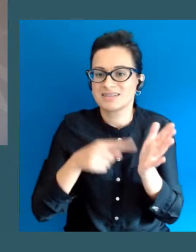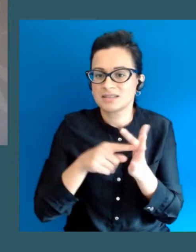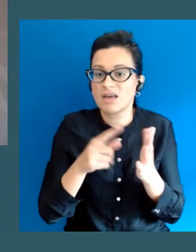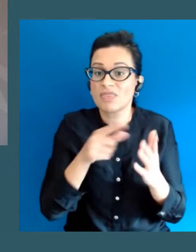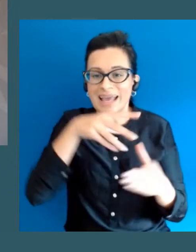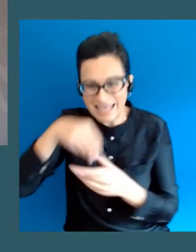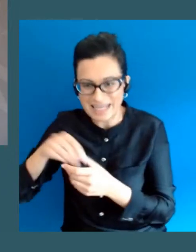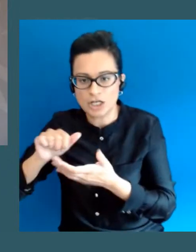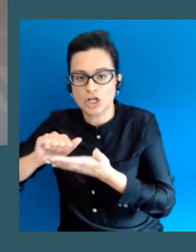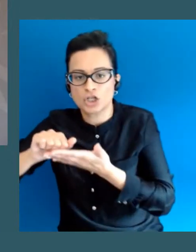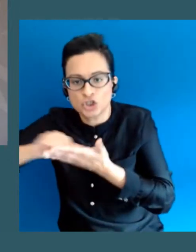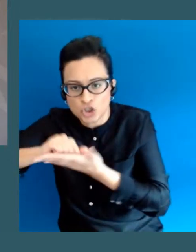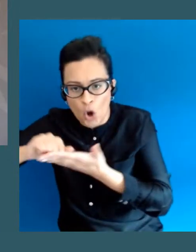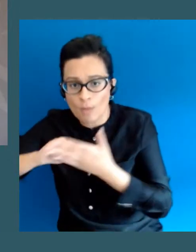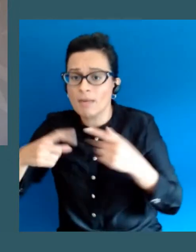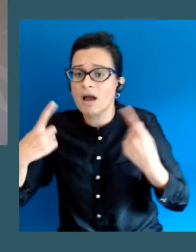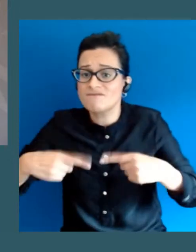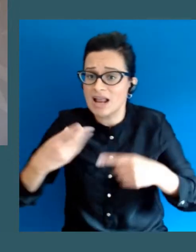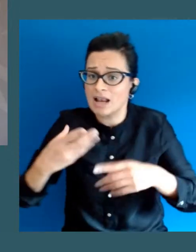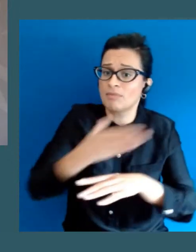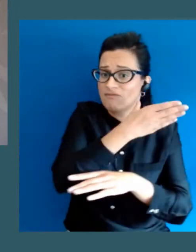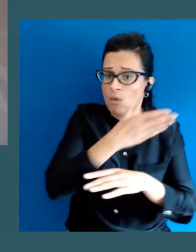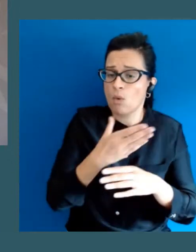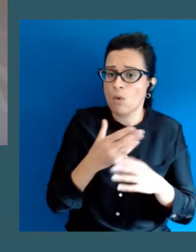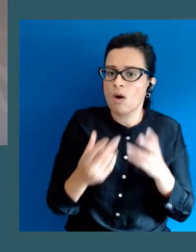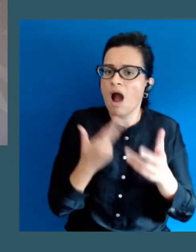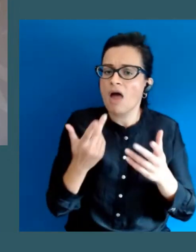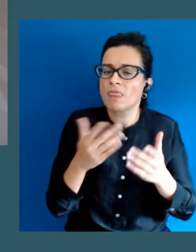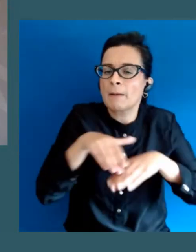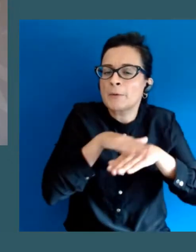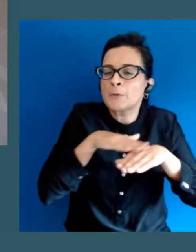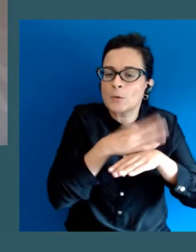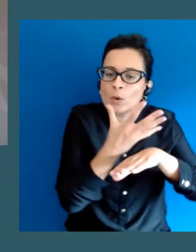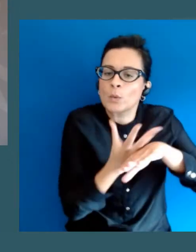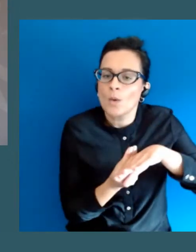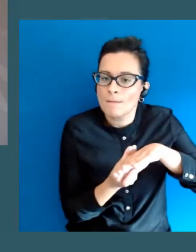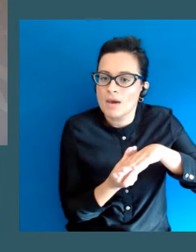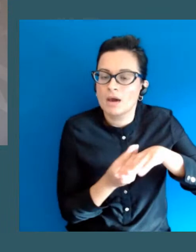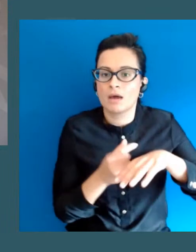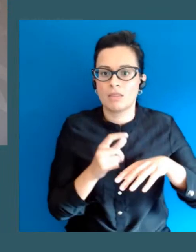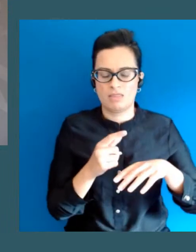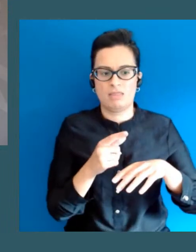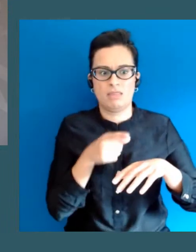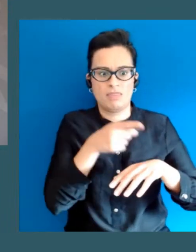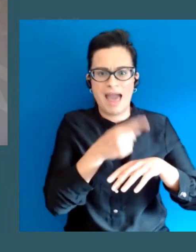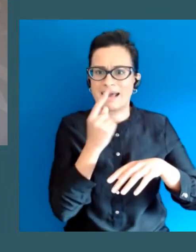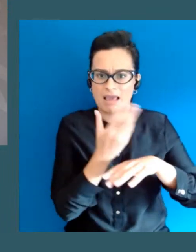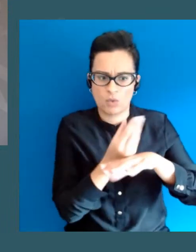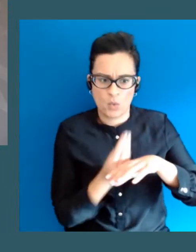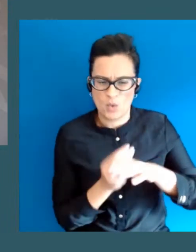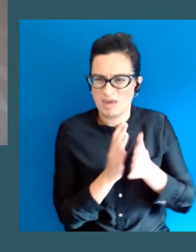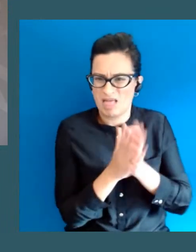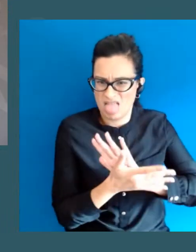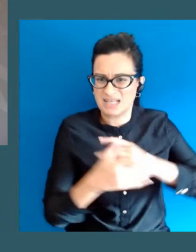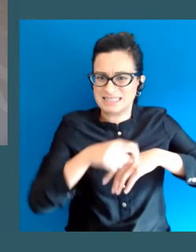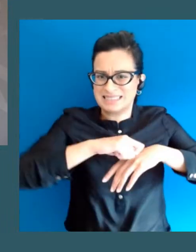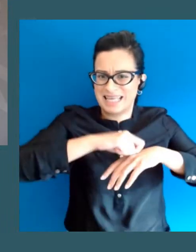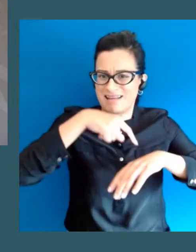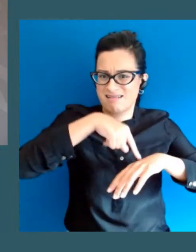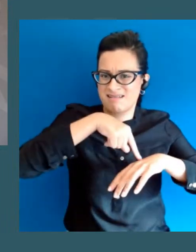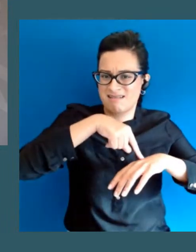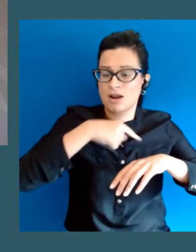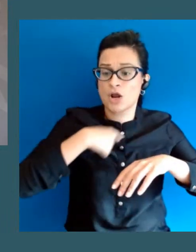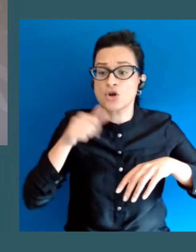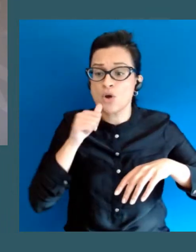was available previously in some of the moisturizing solutions, could be disruptive to the skin. We also know now